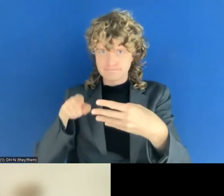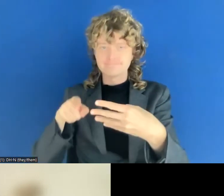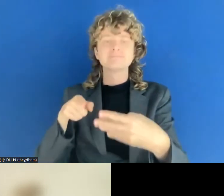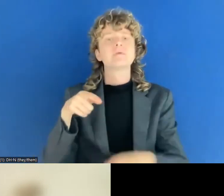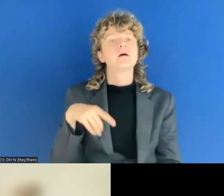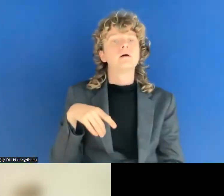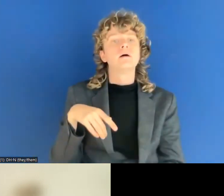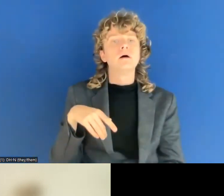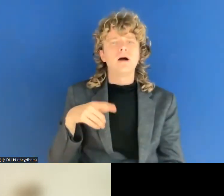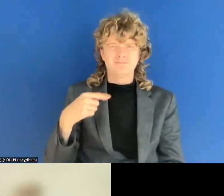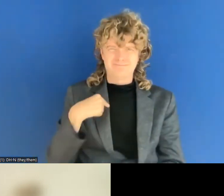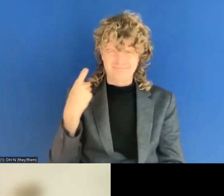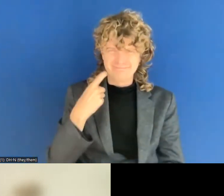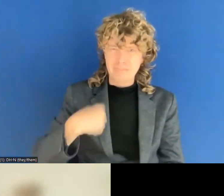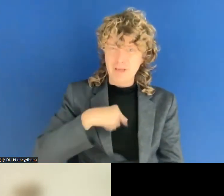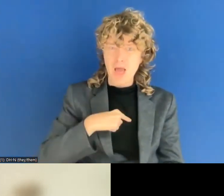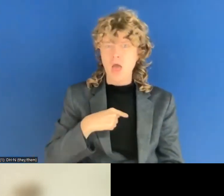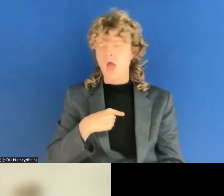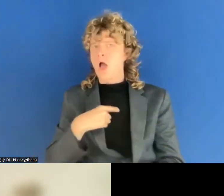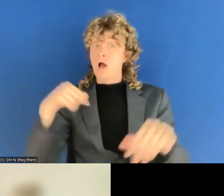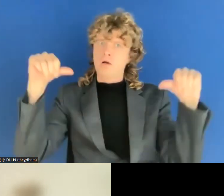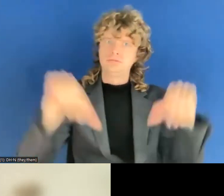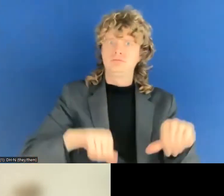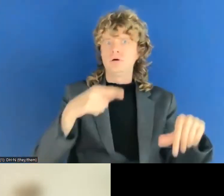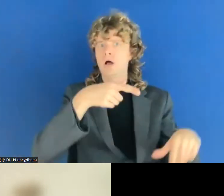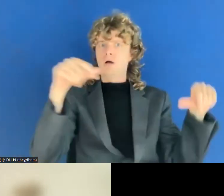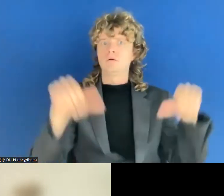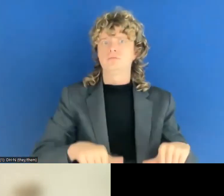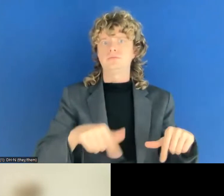about the complexity of standards in the field of accessibility. Developers